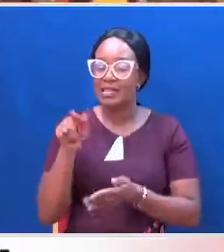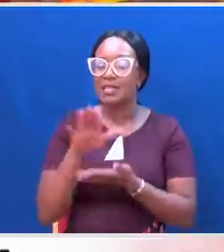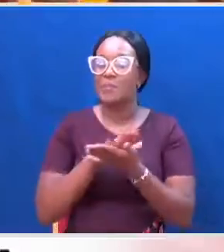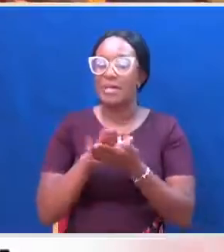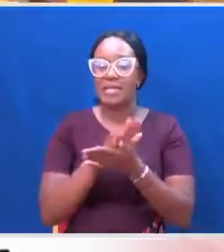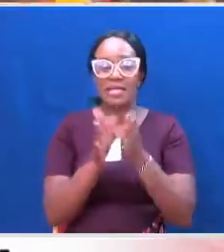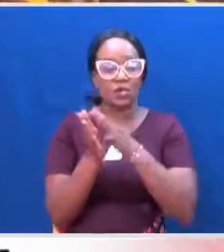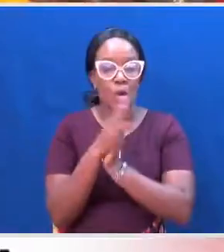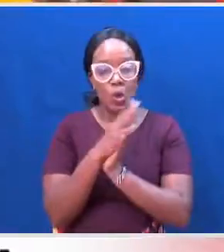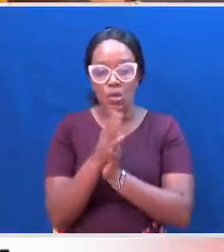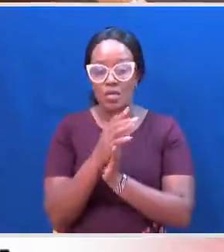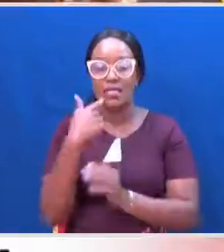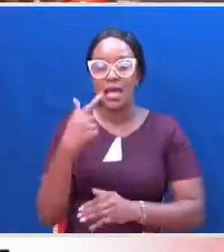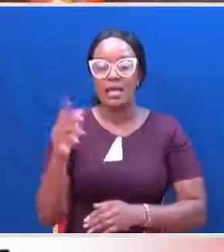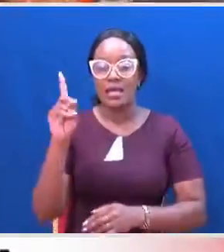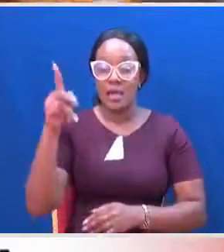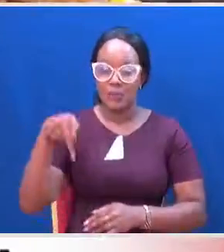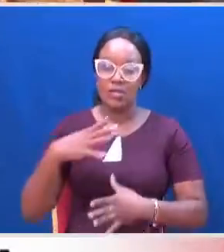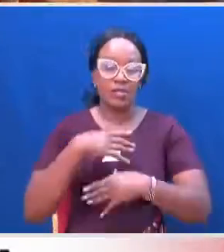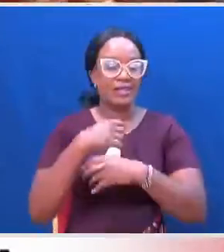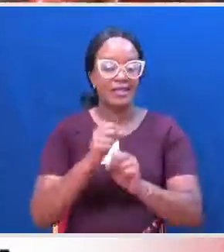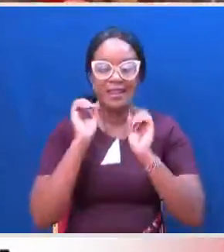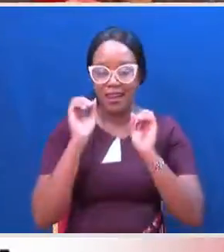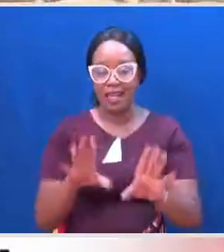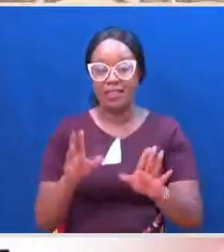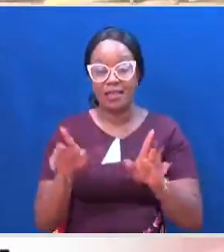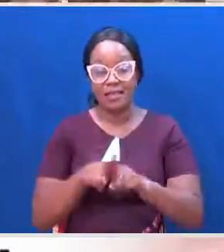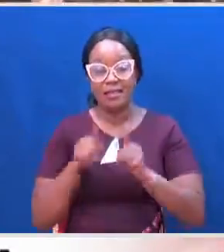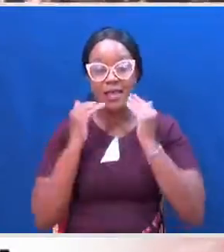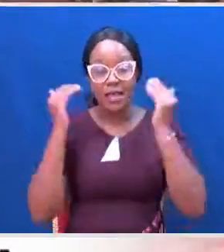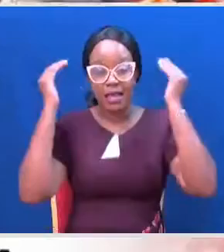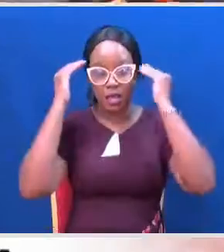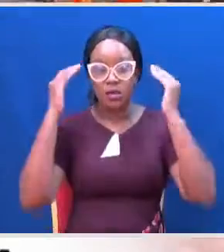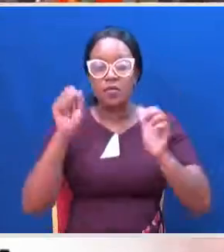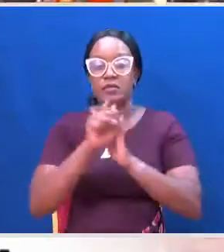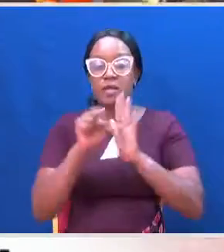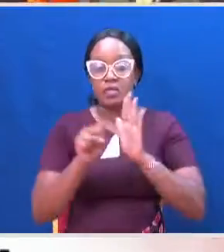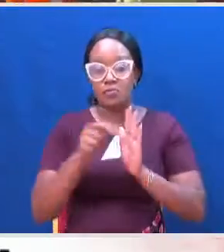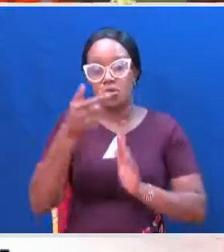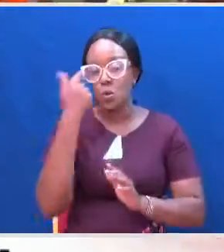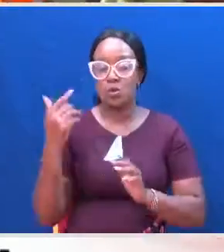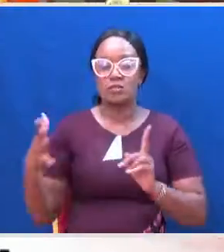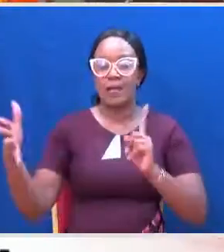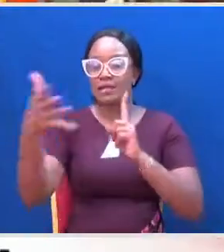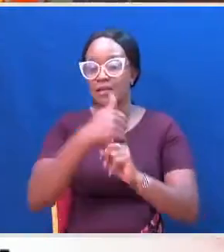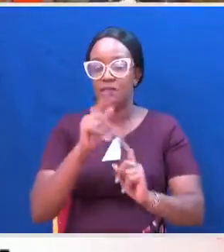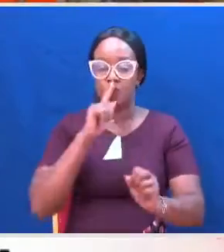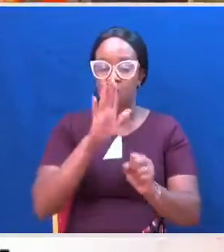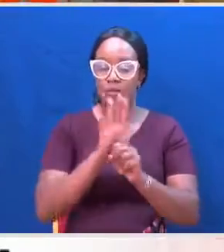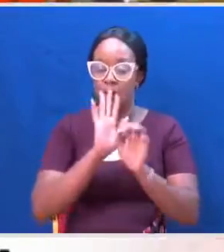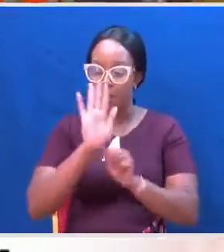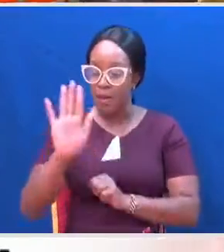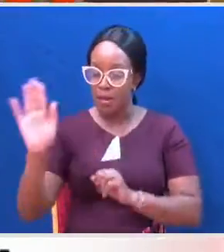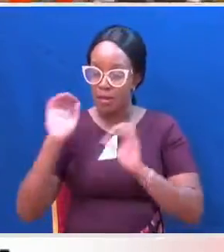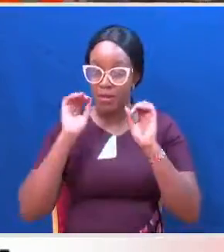DP was not to be trusted as the head of state owing to failed promises to the people of Kenya during their campaigns that